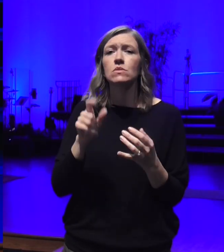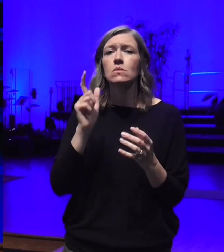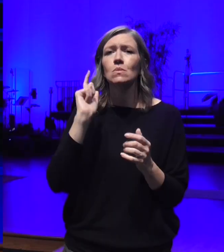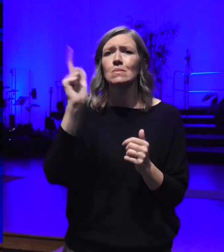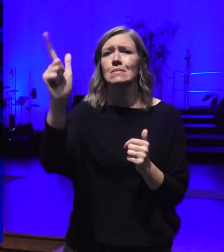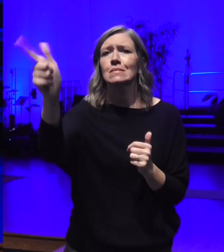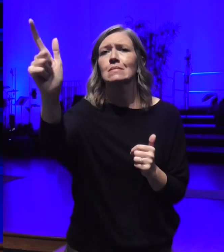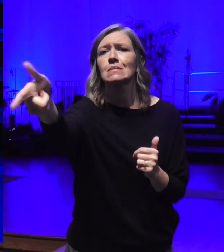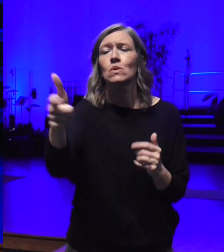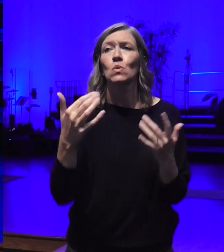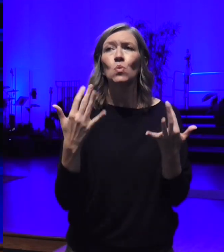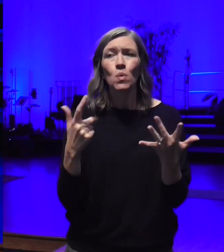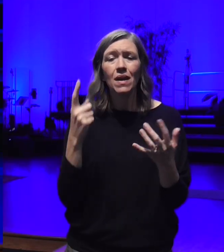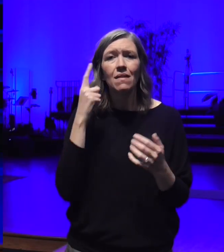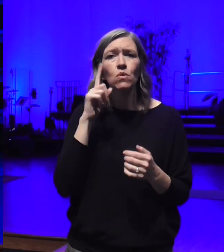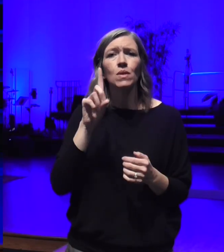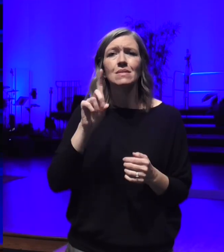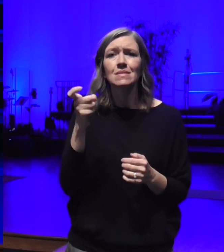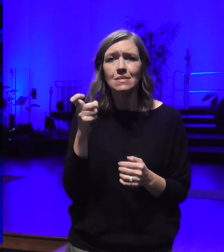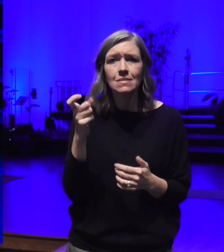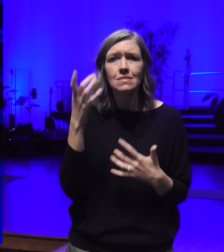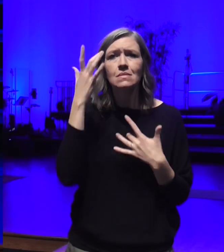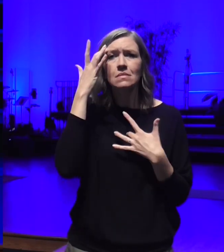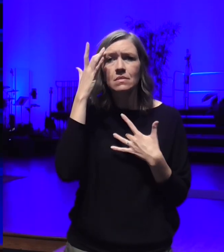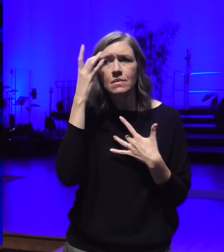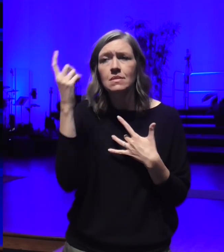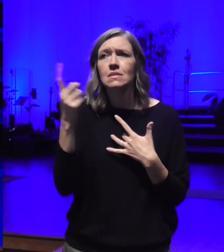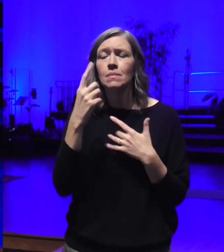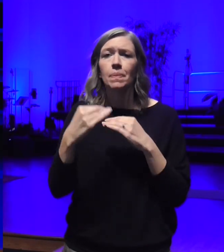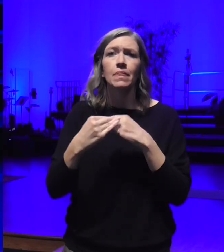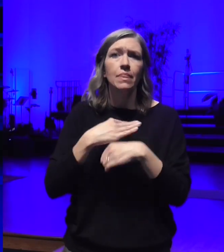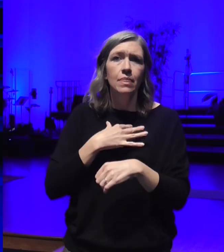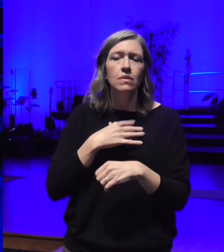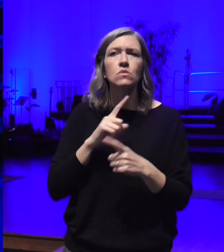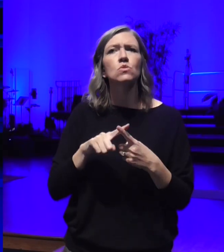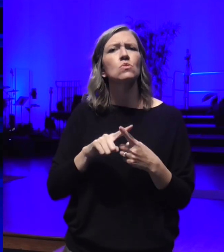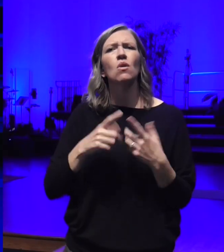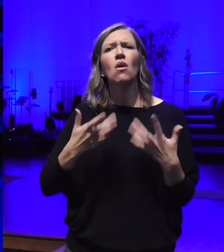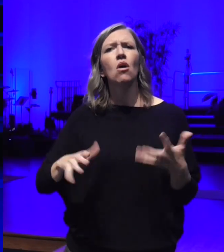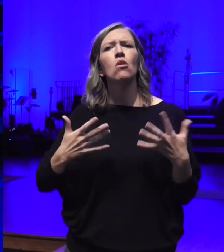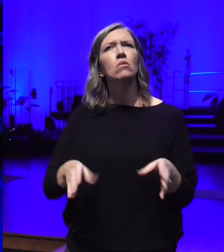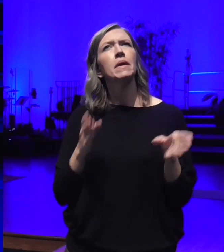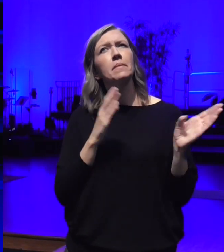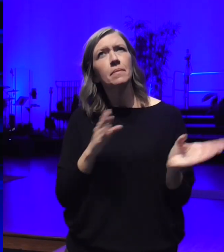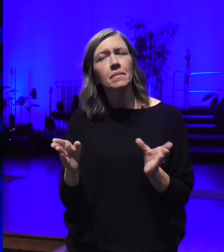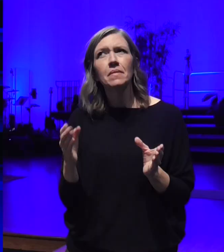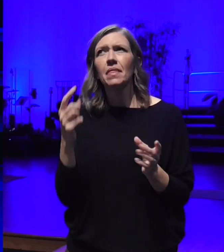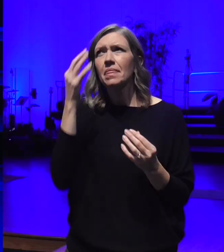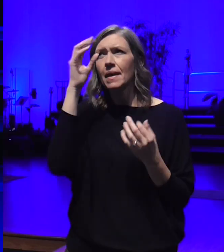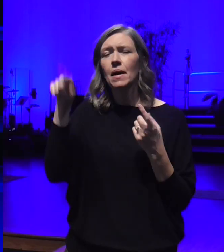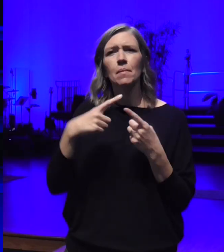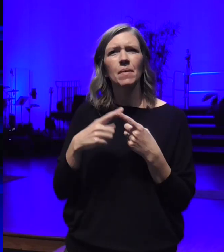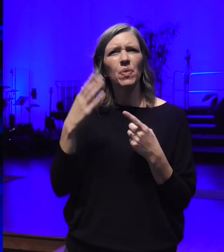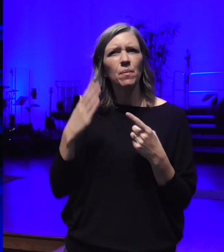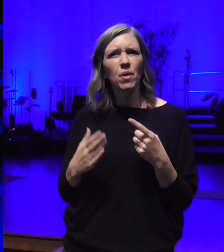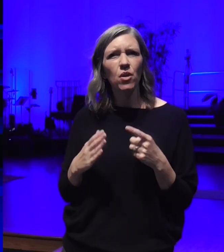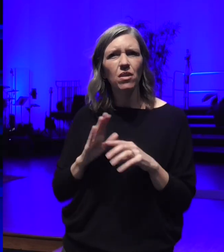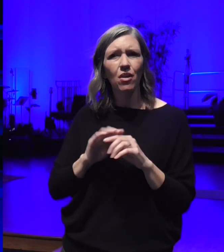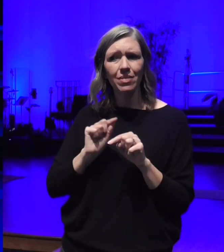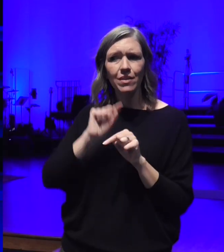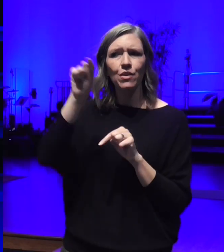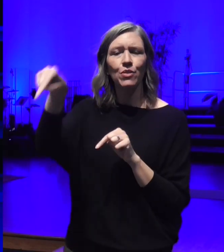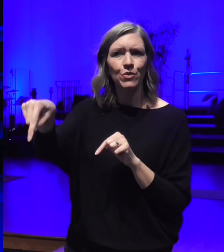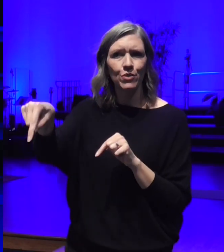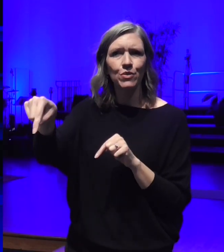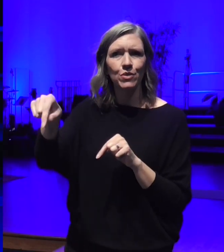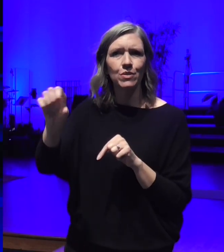the diagnosis or the experience to embrace that part of you on the other side already, to integrate it